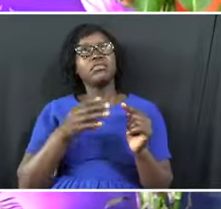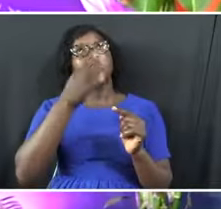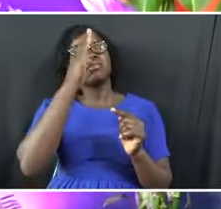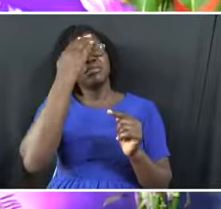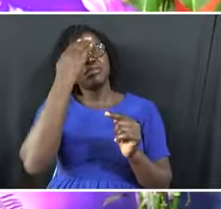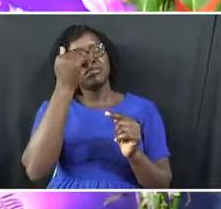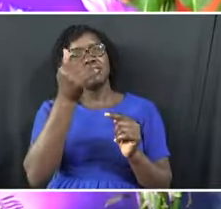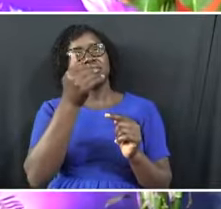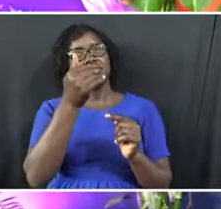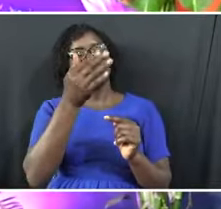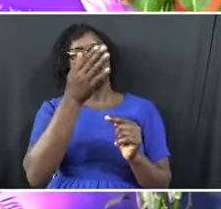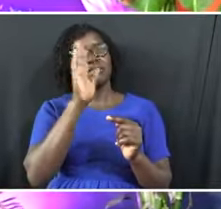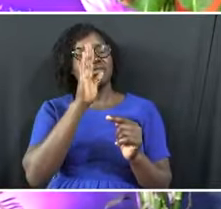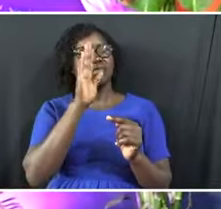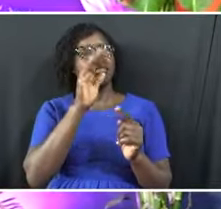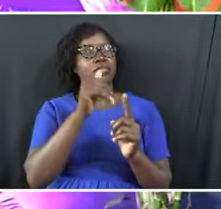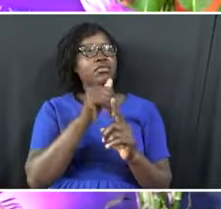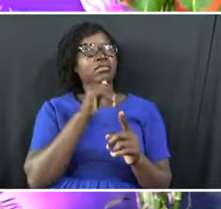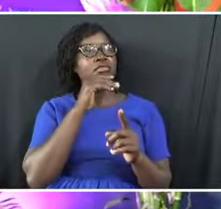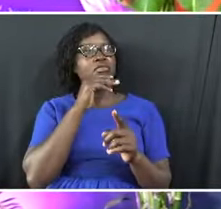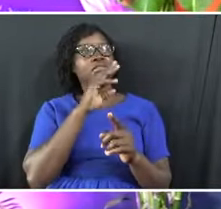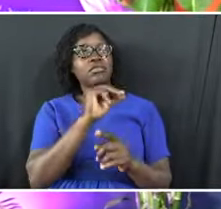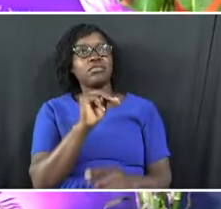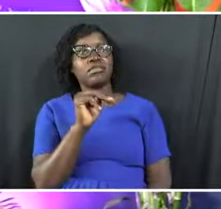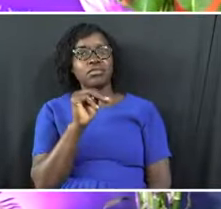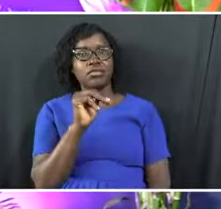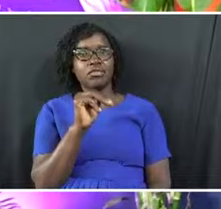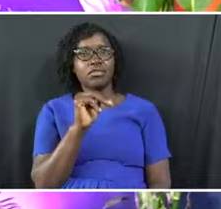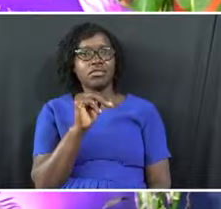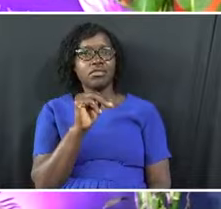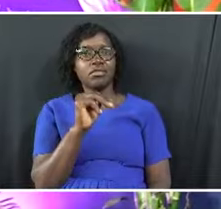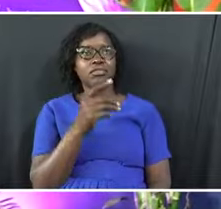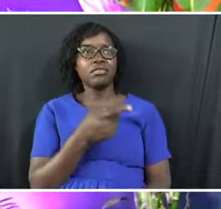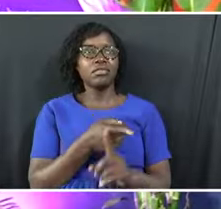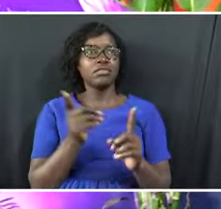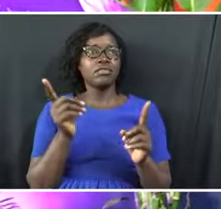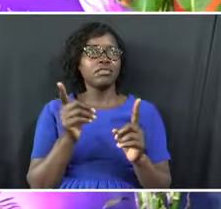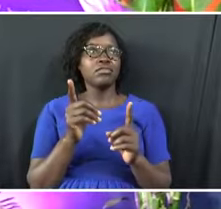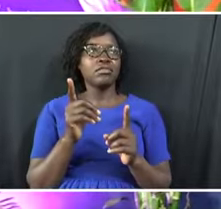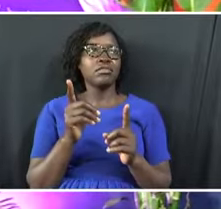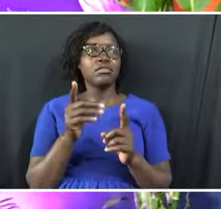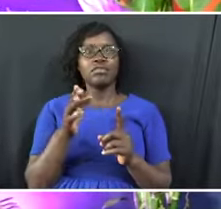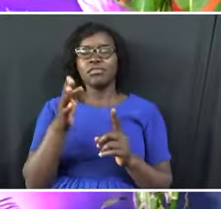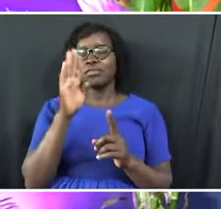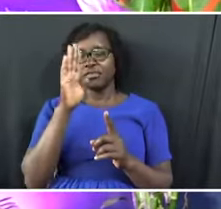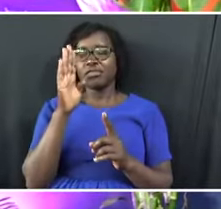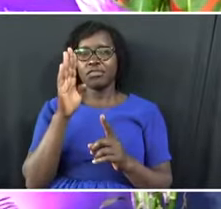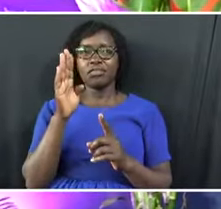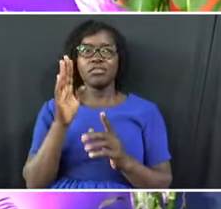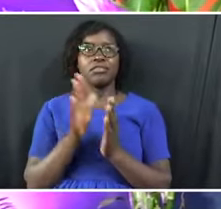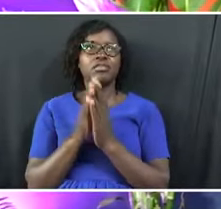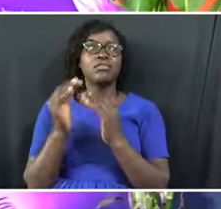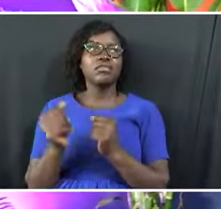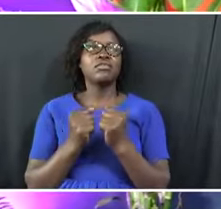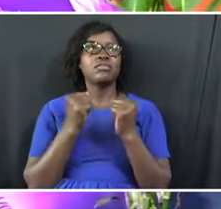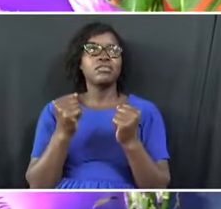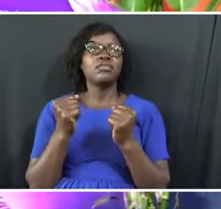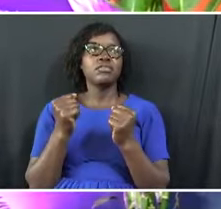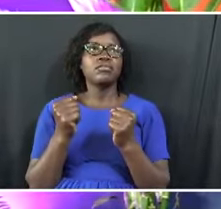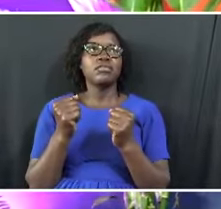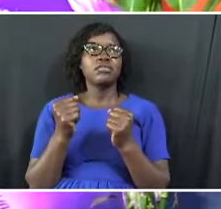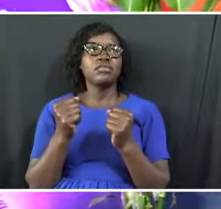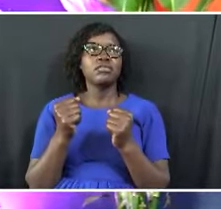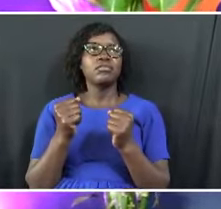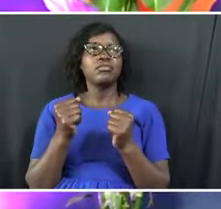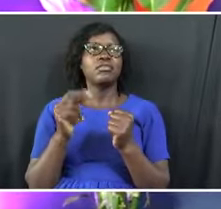because God had rejected him. But because God was powerful, because